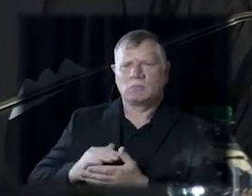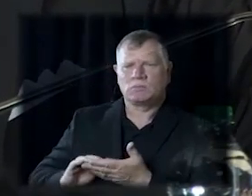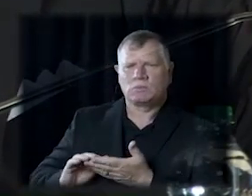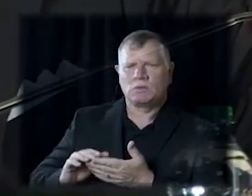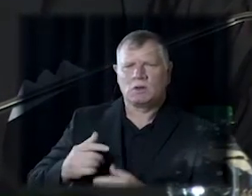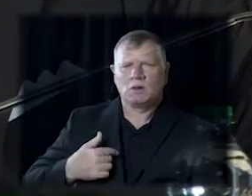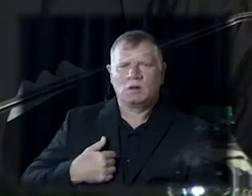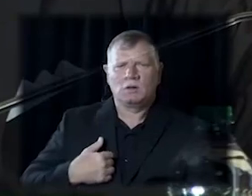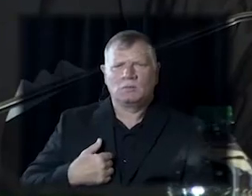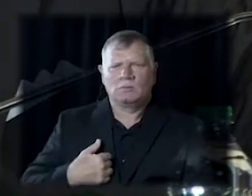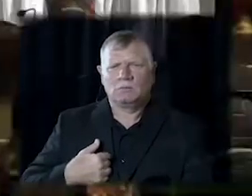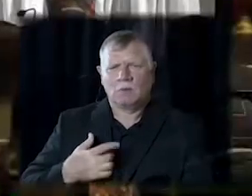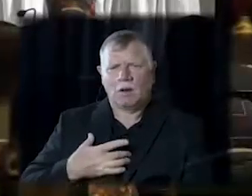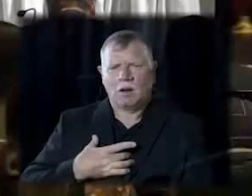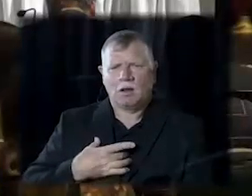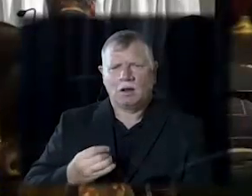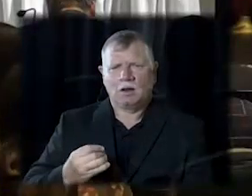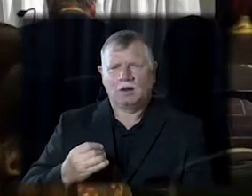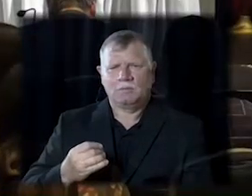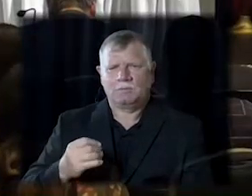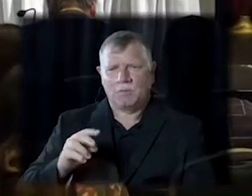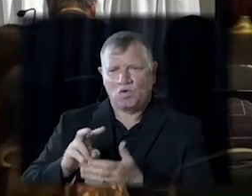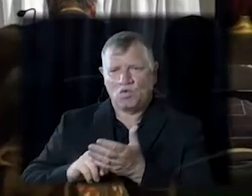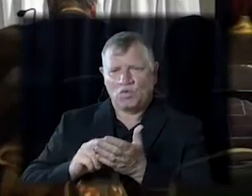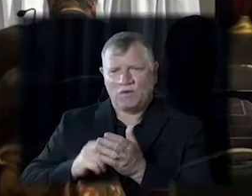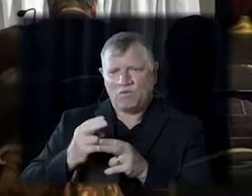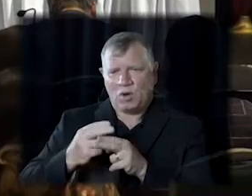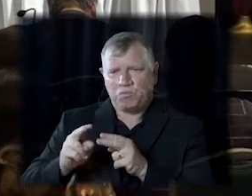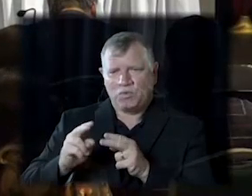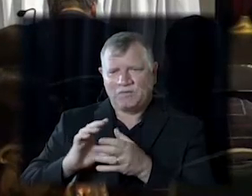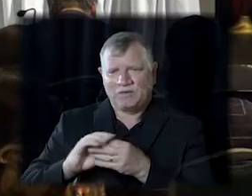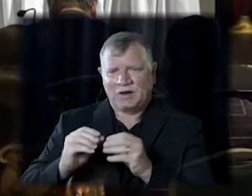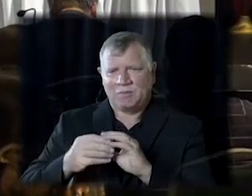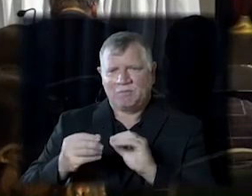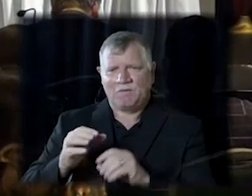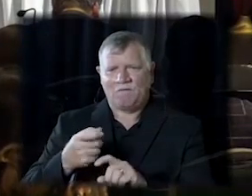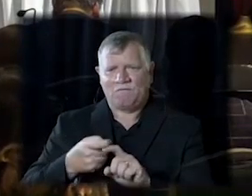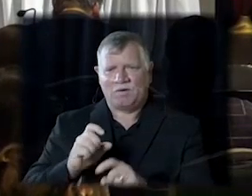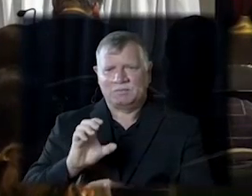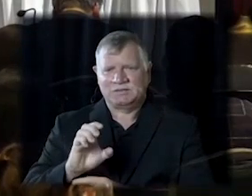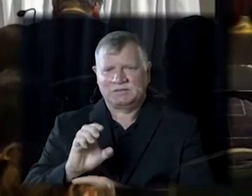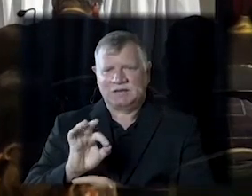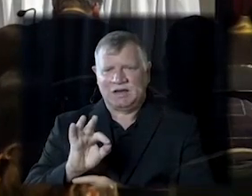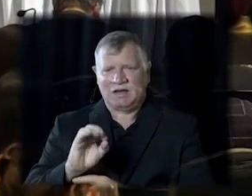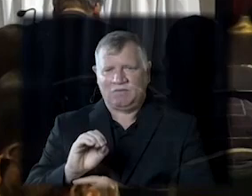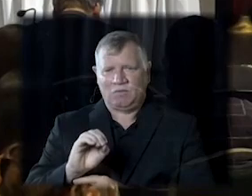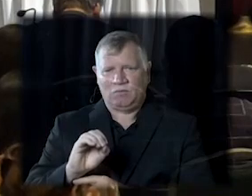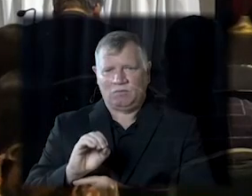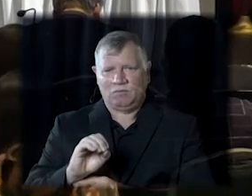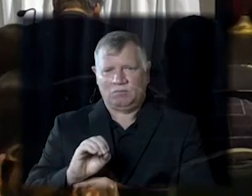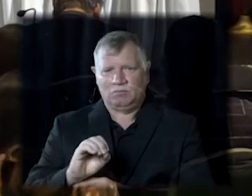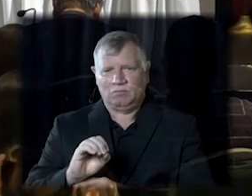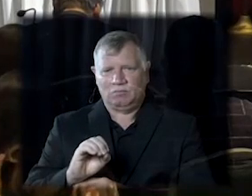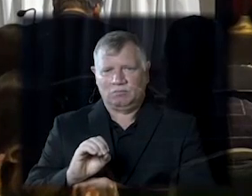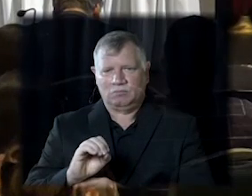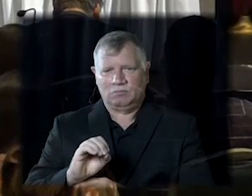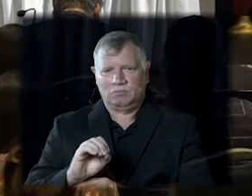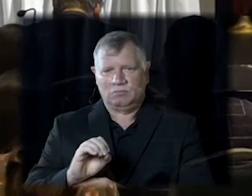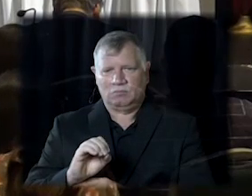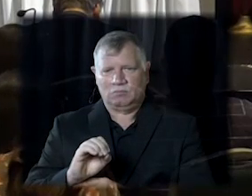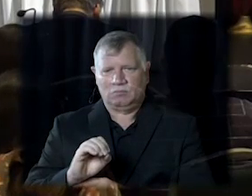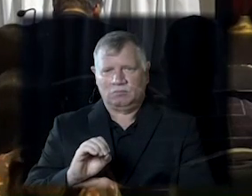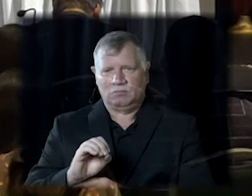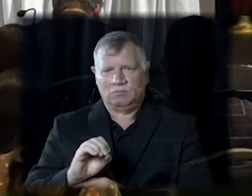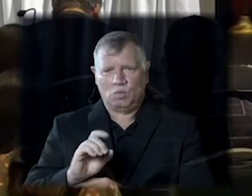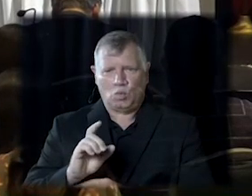of course, Mr. Secretary. I would like to read a brief statement from the Office of the CFO. Not yet. I think the